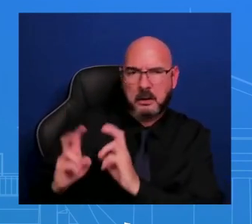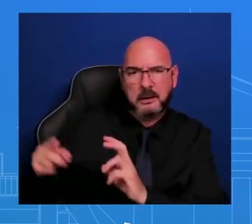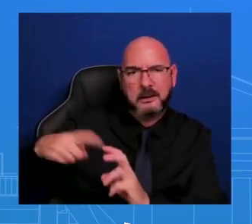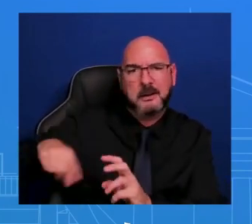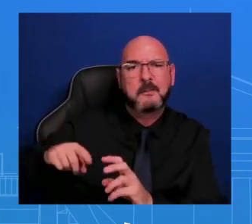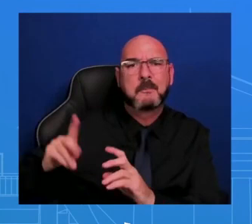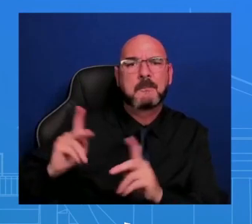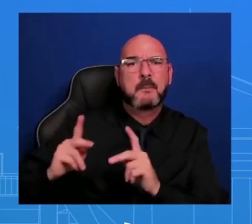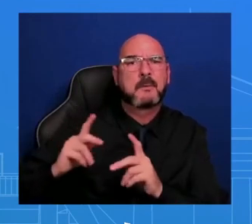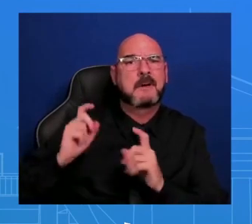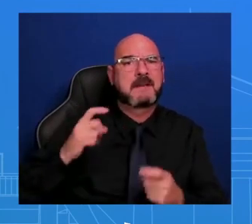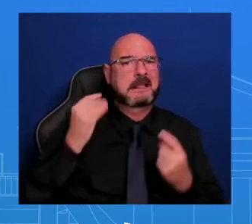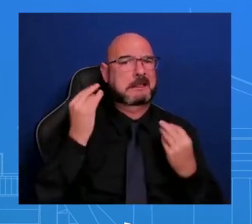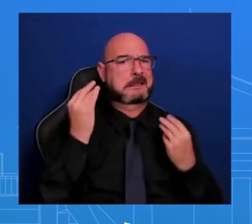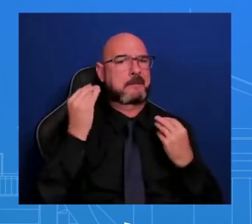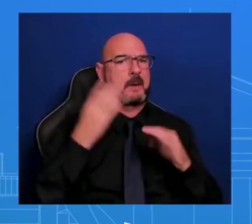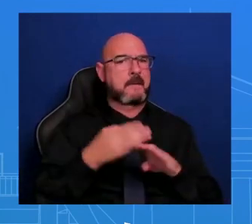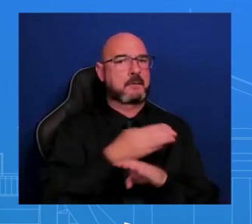thank you, sir.